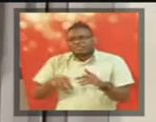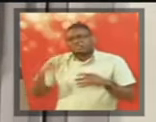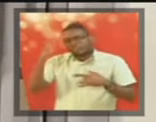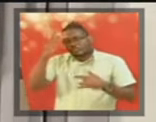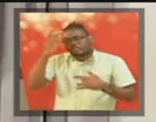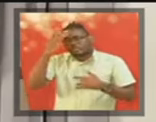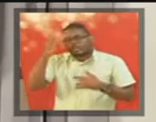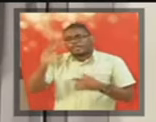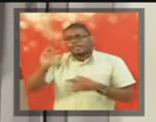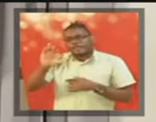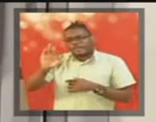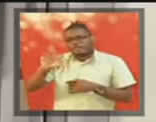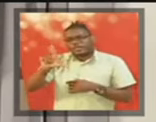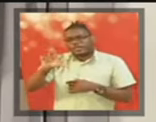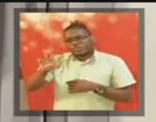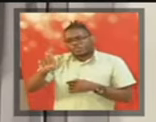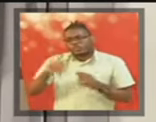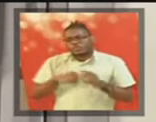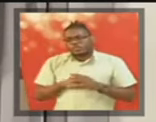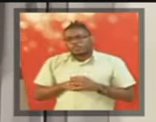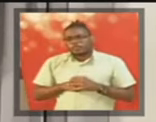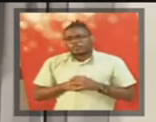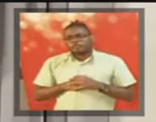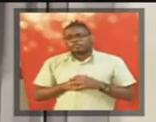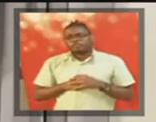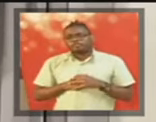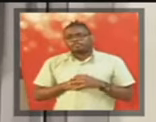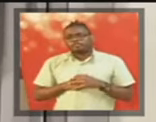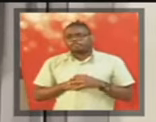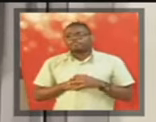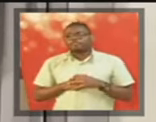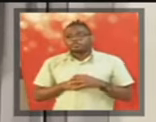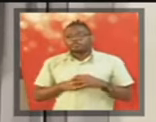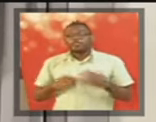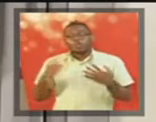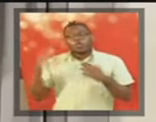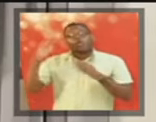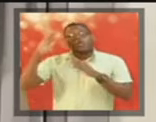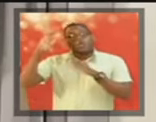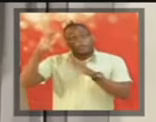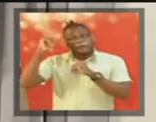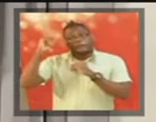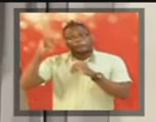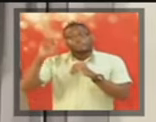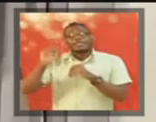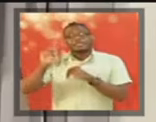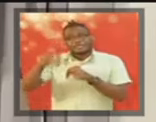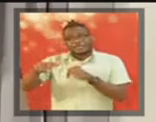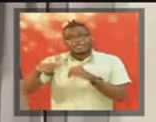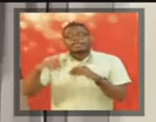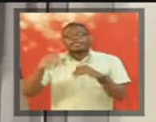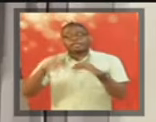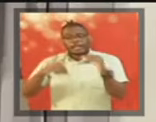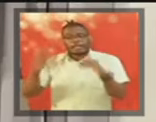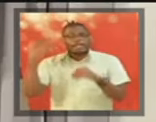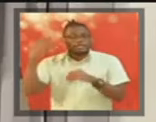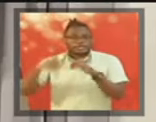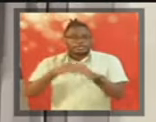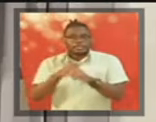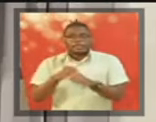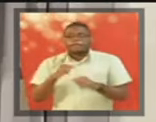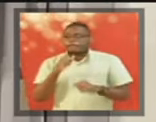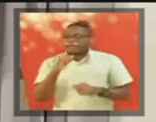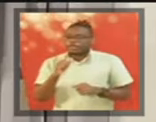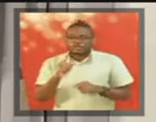have in place, the expectation is that we will have less cases than we would have had last year. However, we don't know what